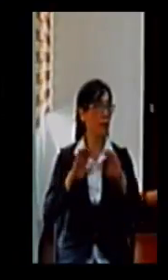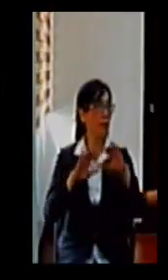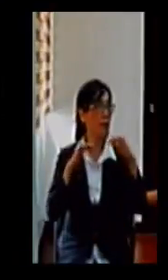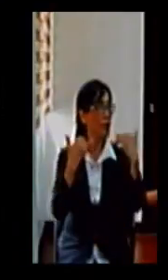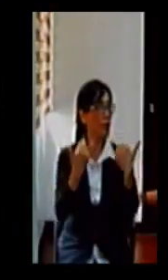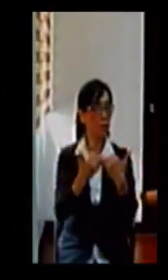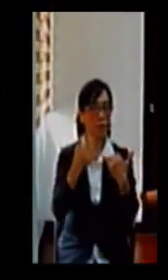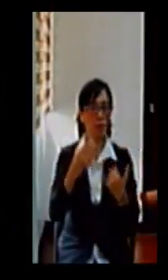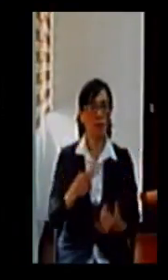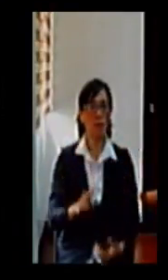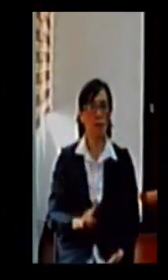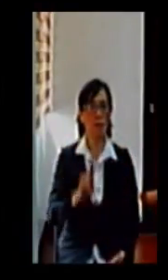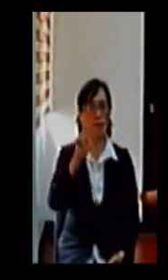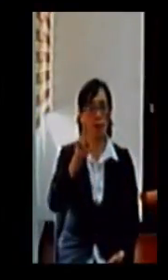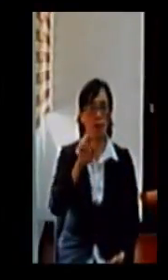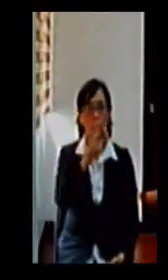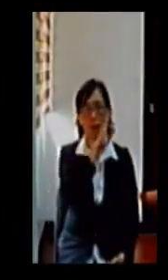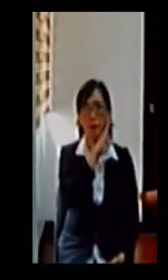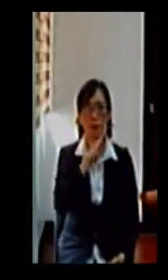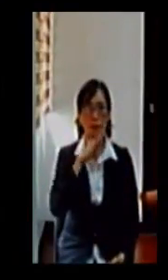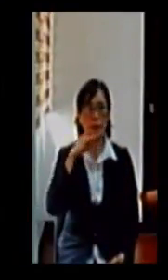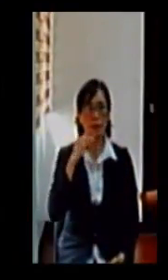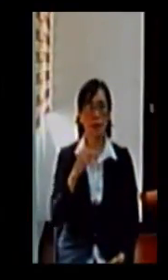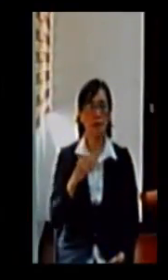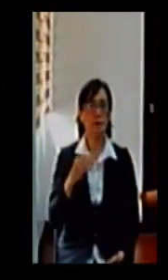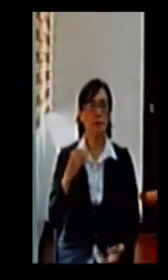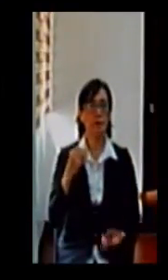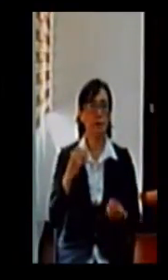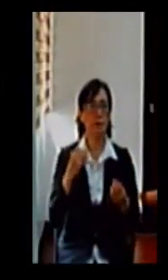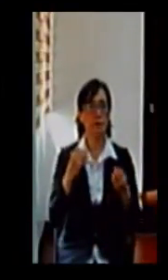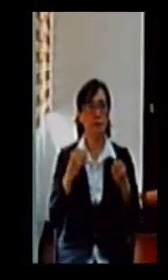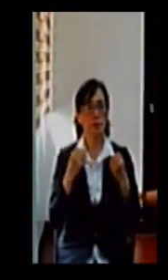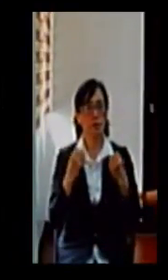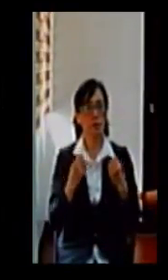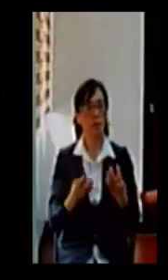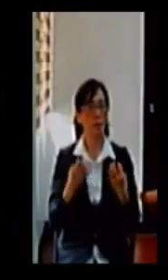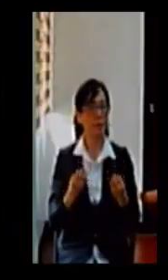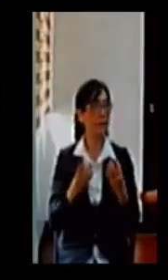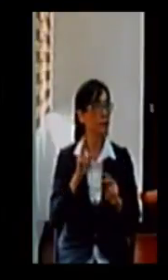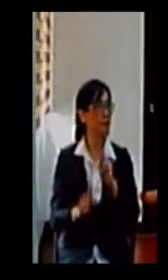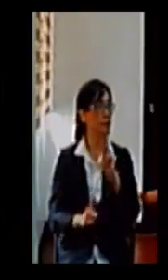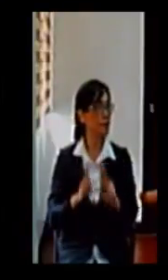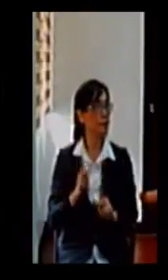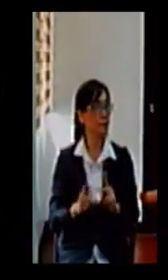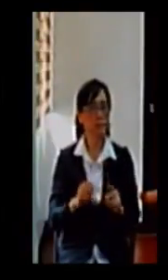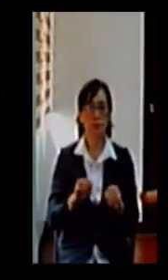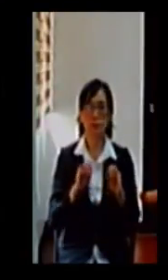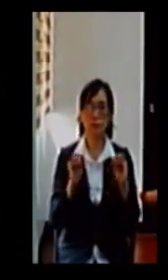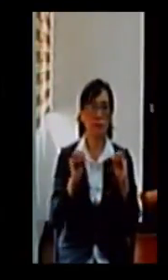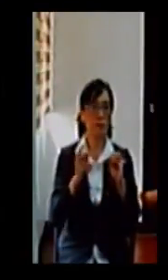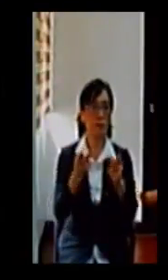upland farming, and because a lot of our katutubs have no place to